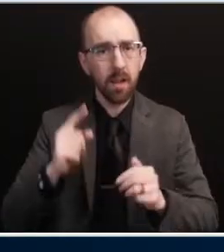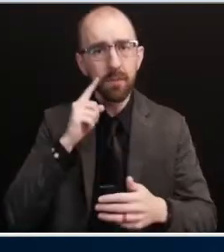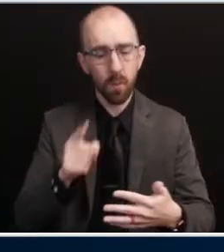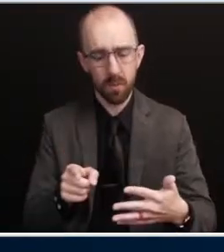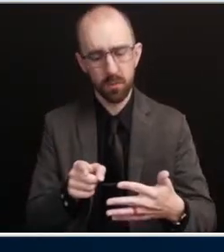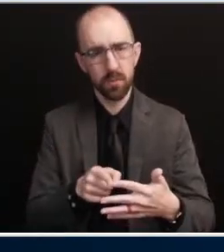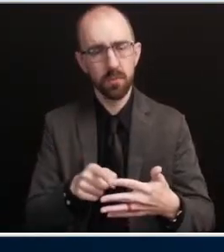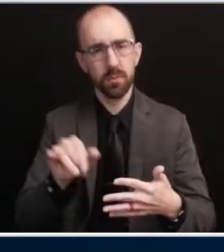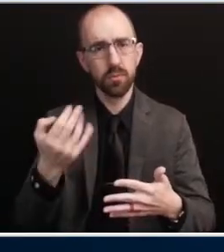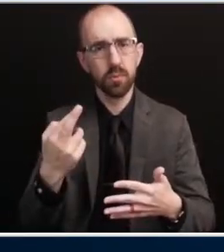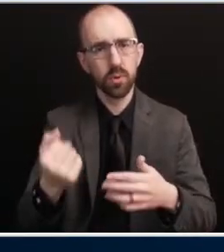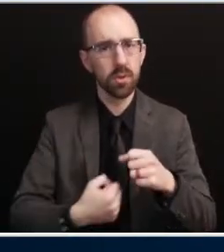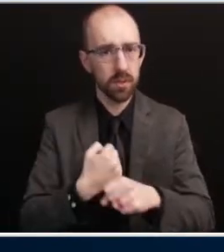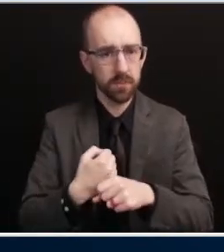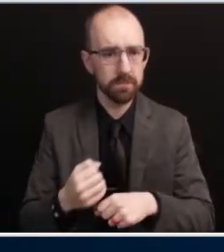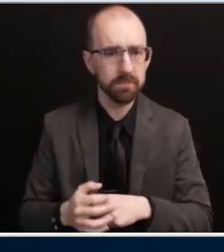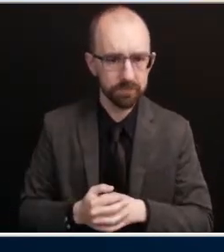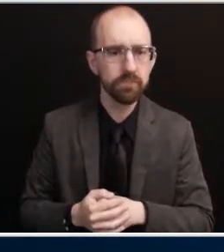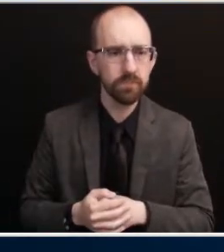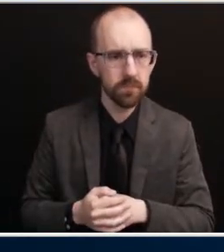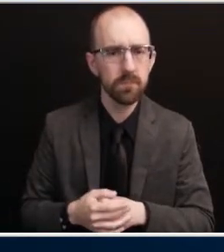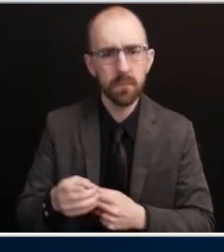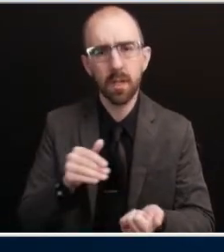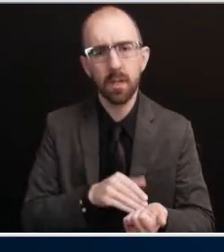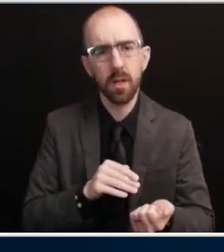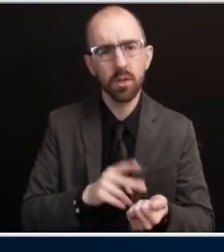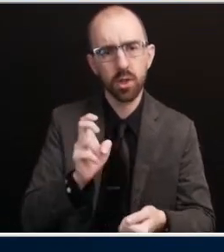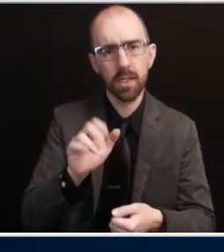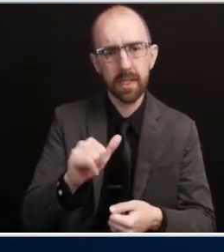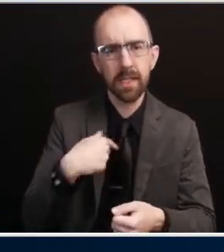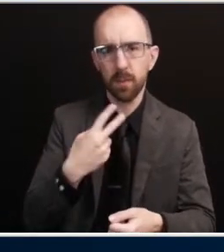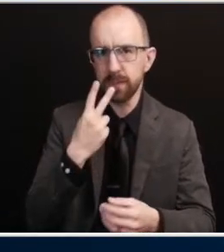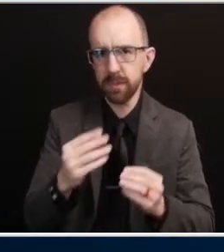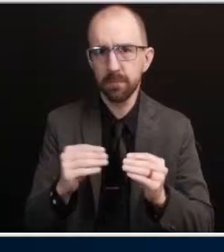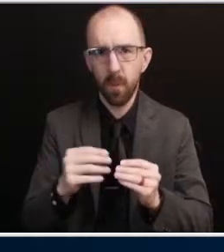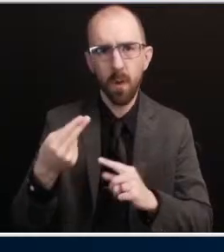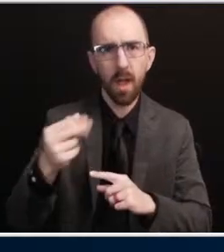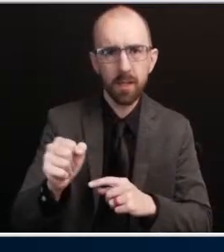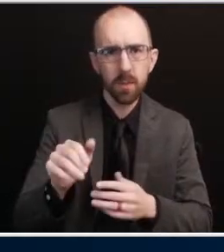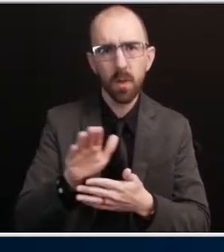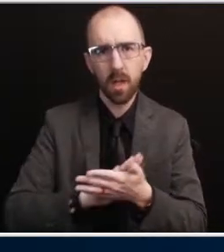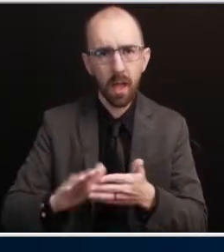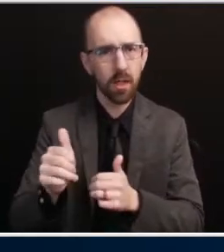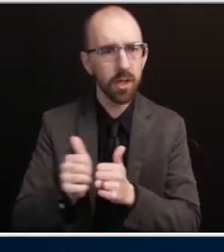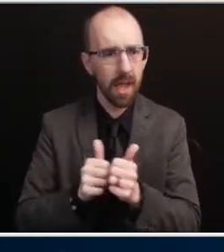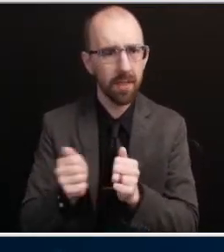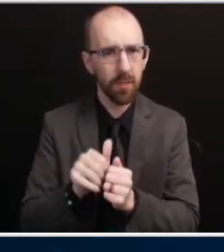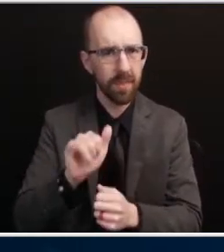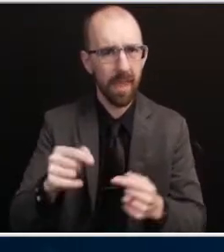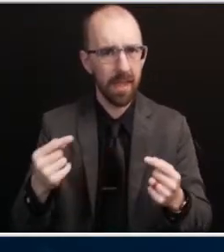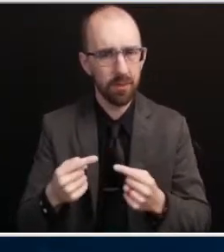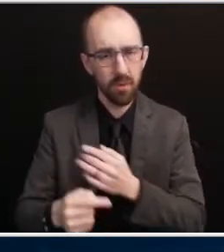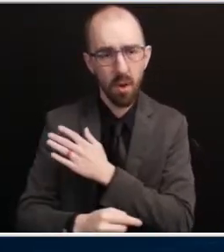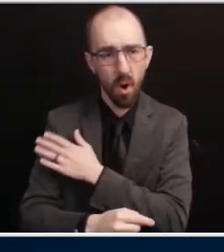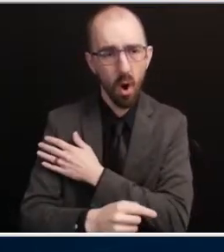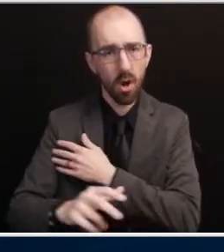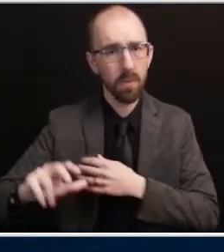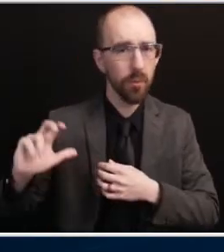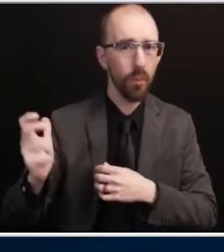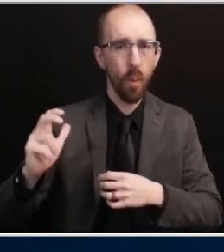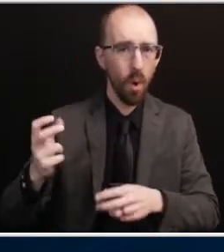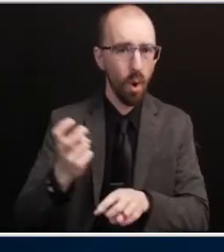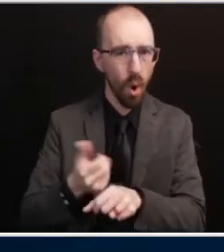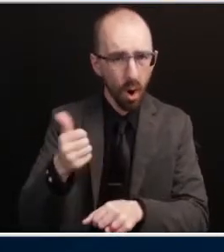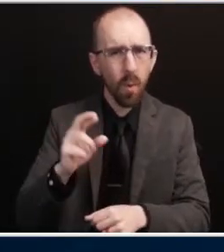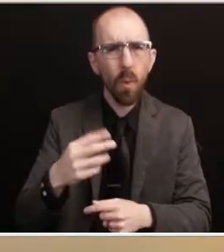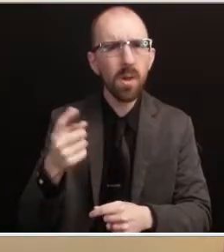Gotcha. Dr. Key, we're seeing more high school and college athletes with this injury. Are arms simply throwing harder, or is something else driving that